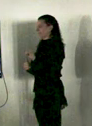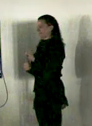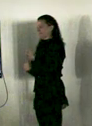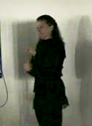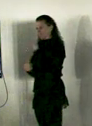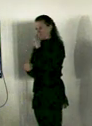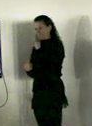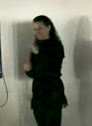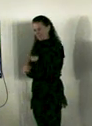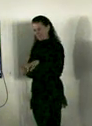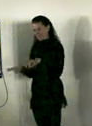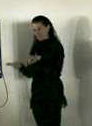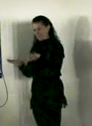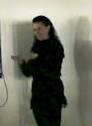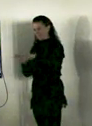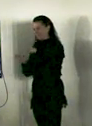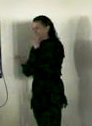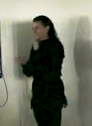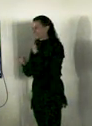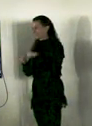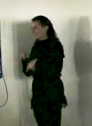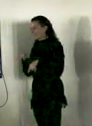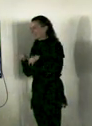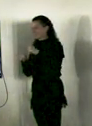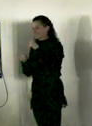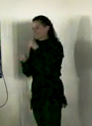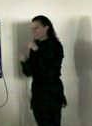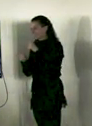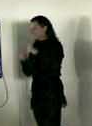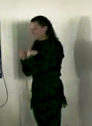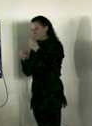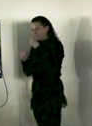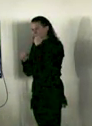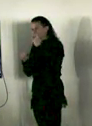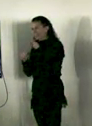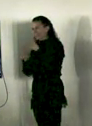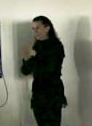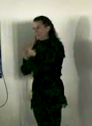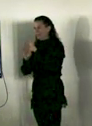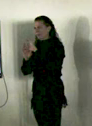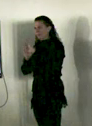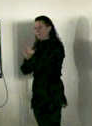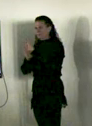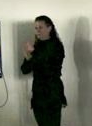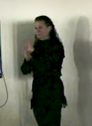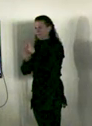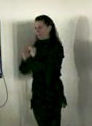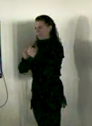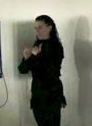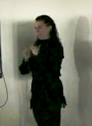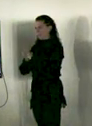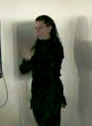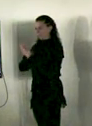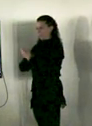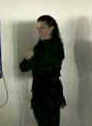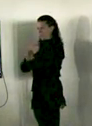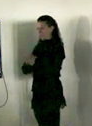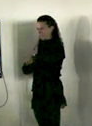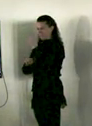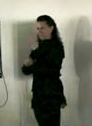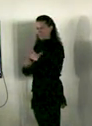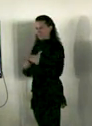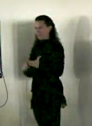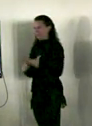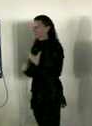really super matters, because I cannot get past this character. I cannot understand how I'm supposed to be him. And it's